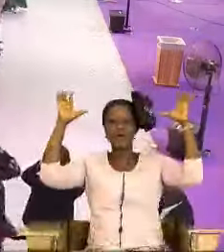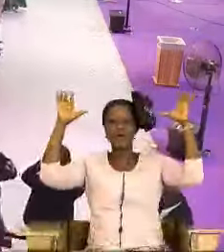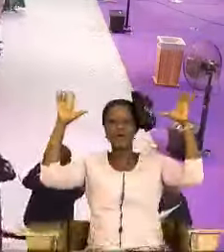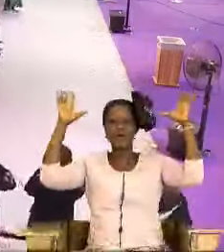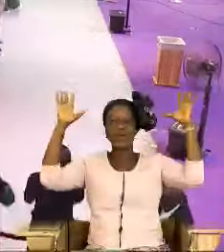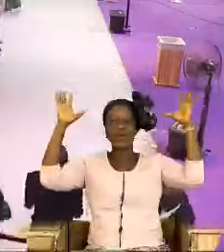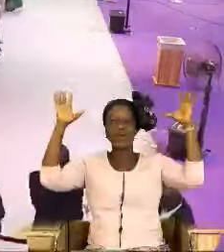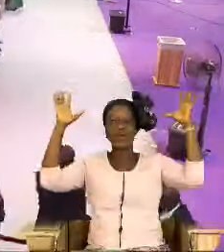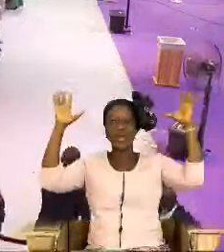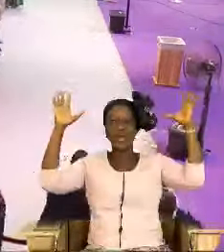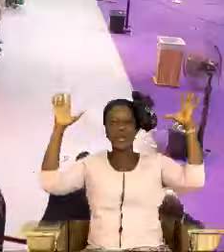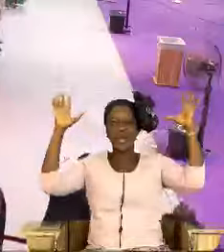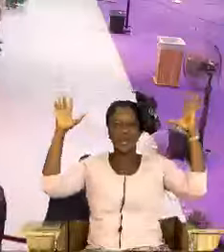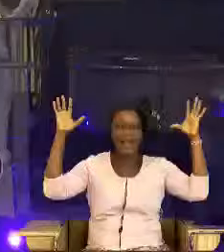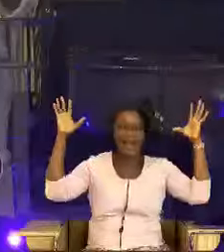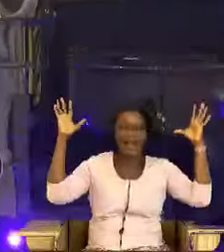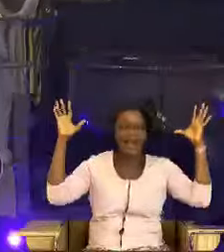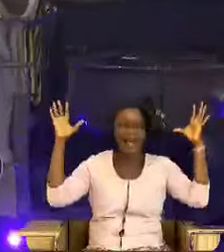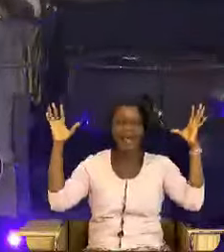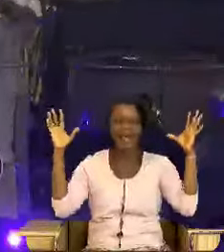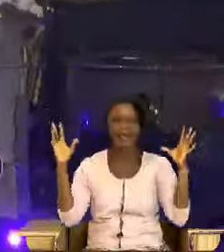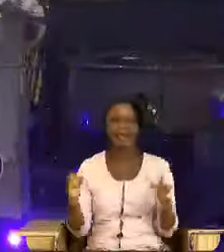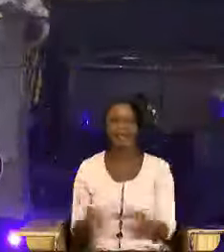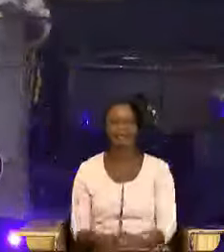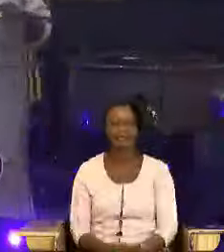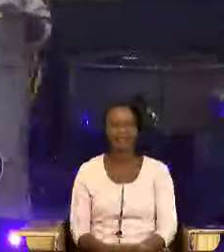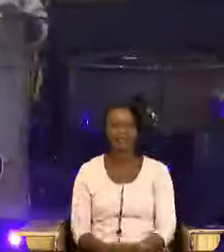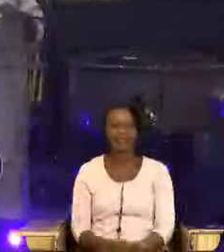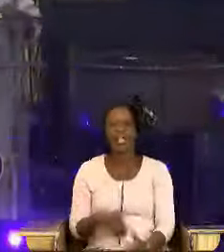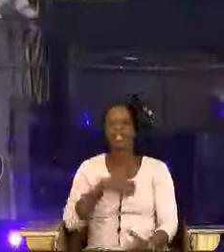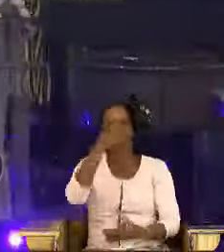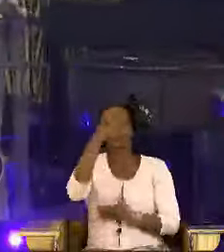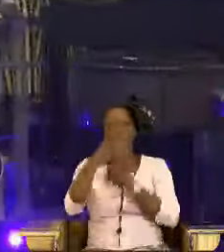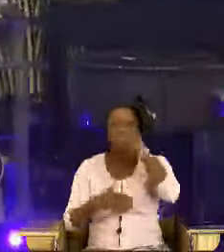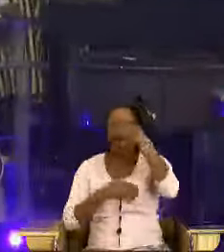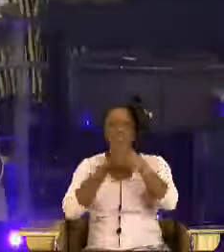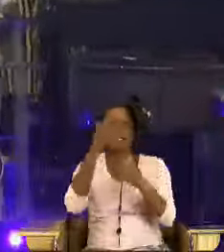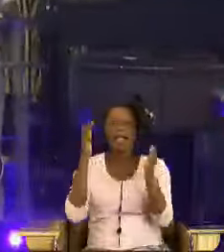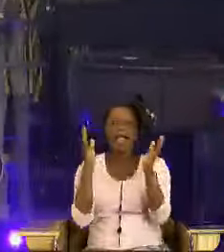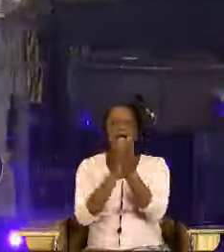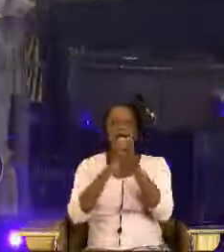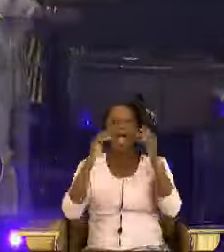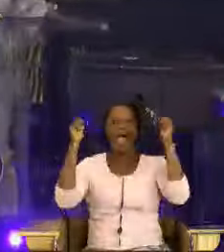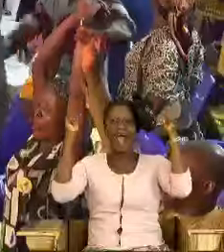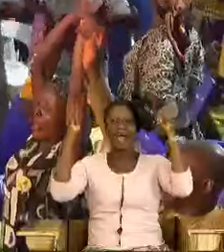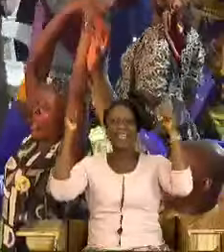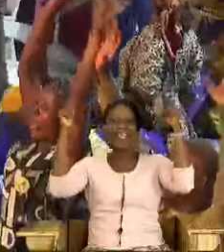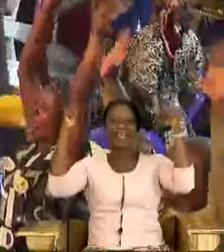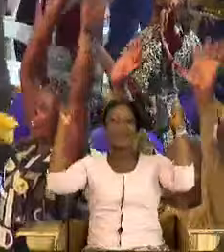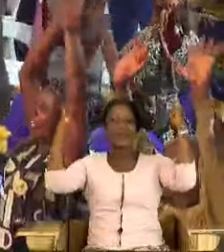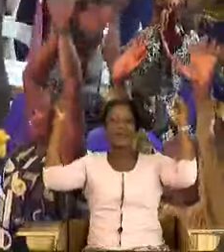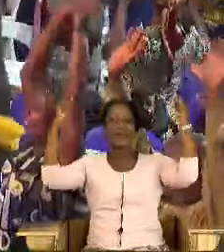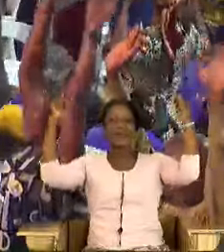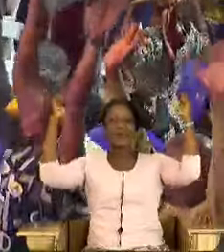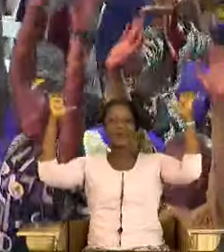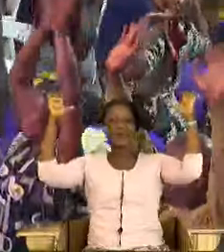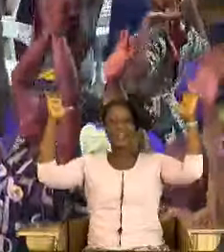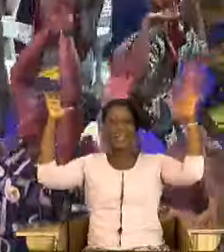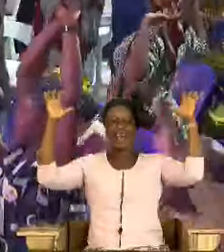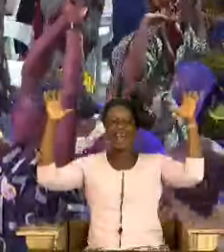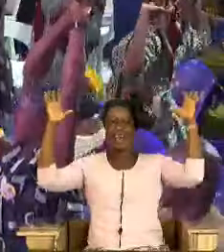hallelujah hallelujah shout a wonderful hallelujah